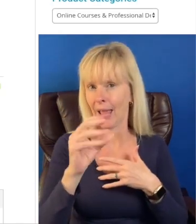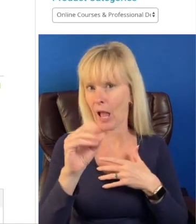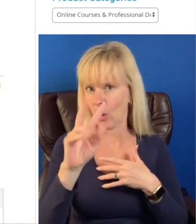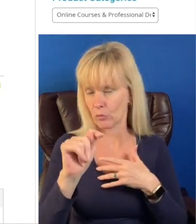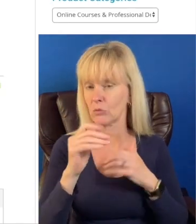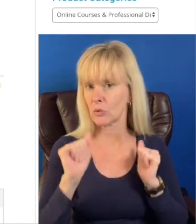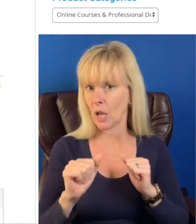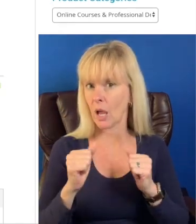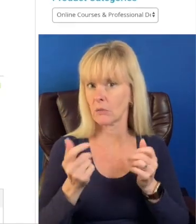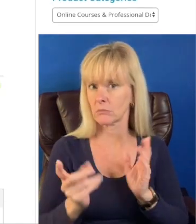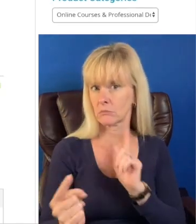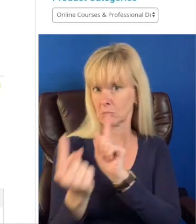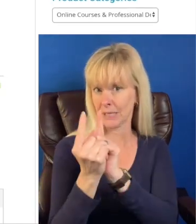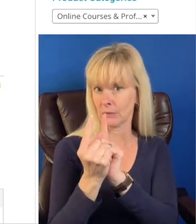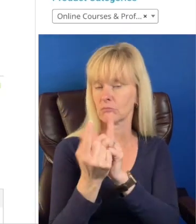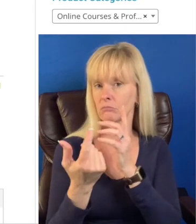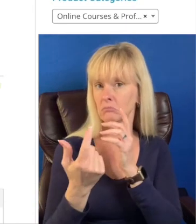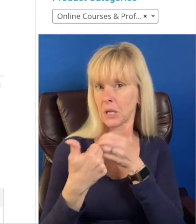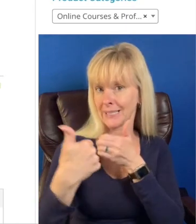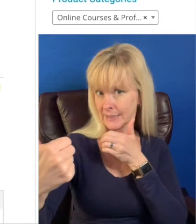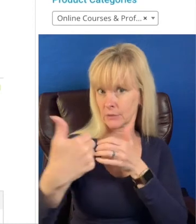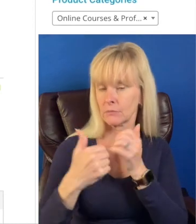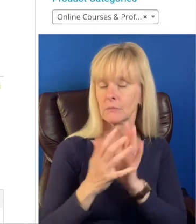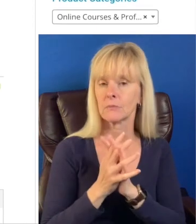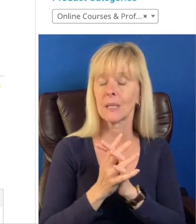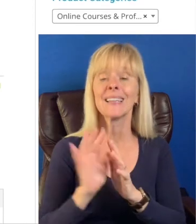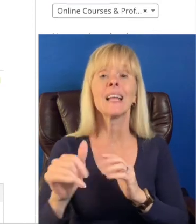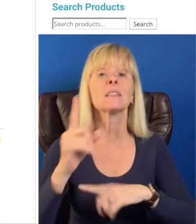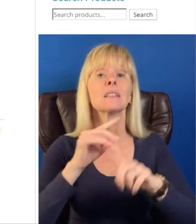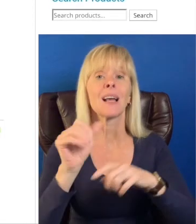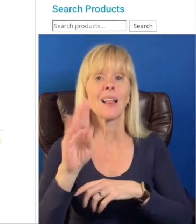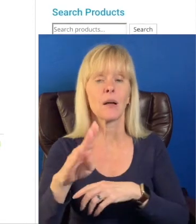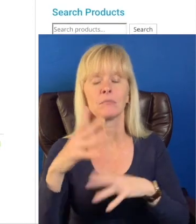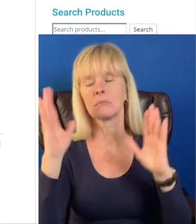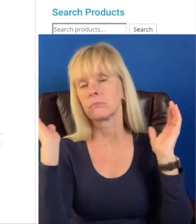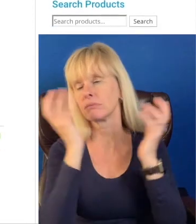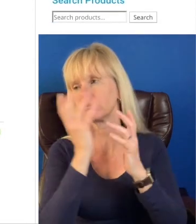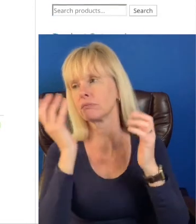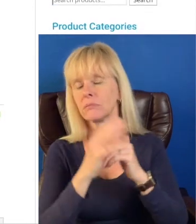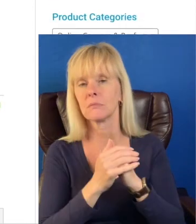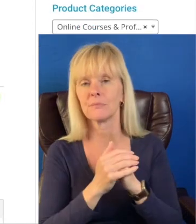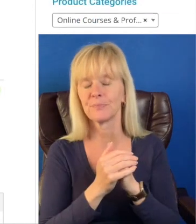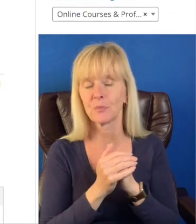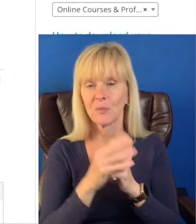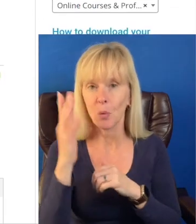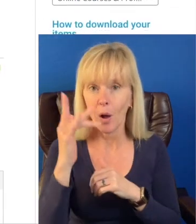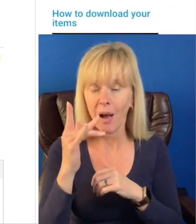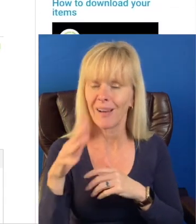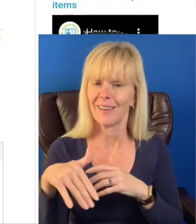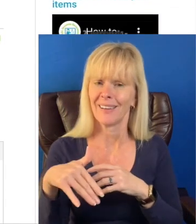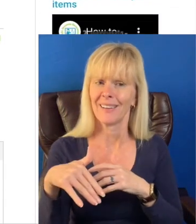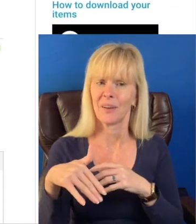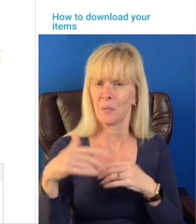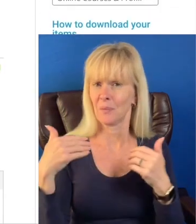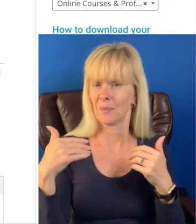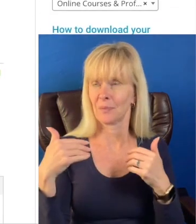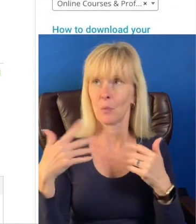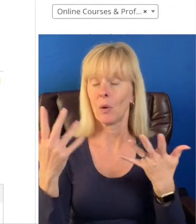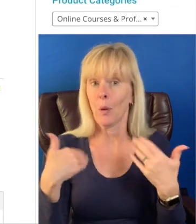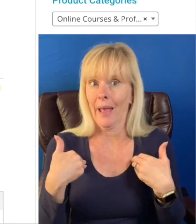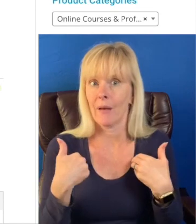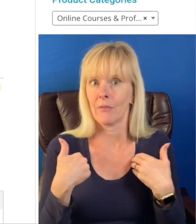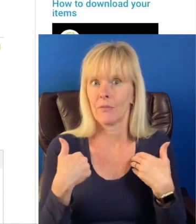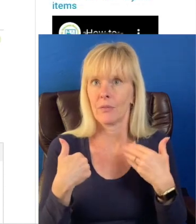with them. This is a sign club, and it is amazing because the end course is 26